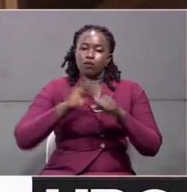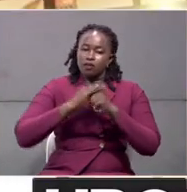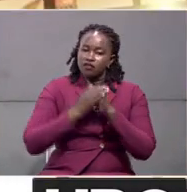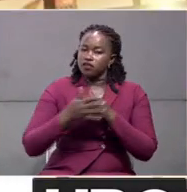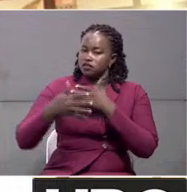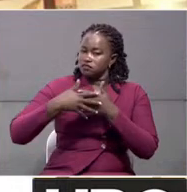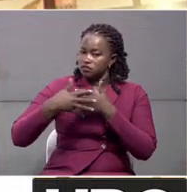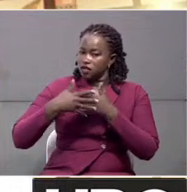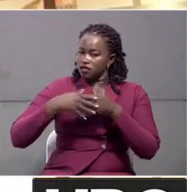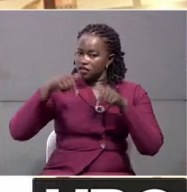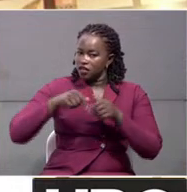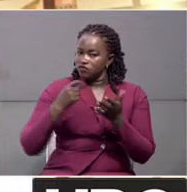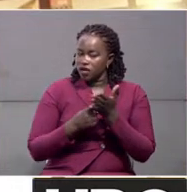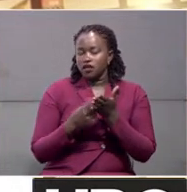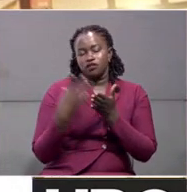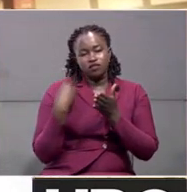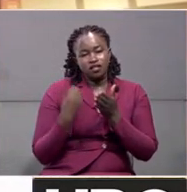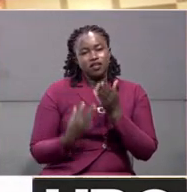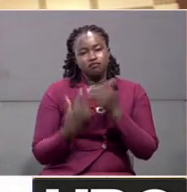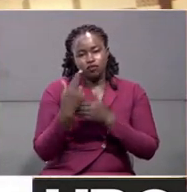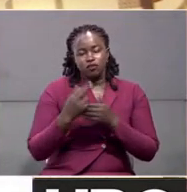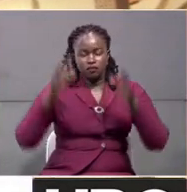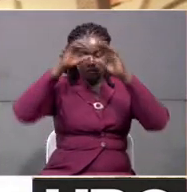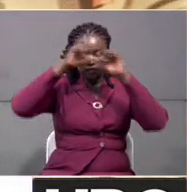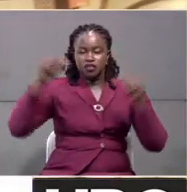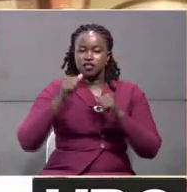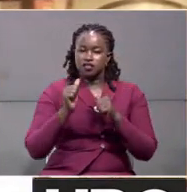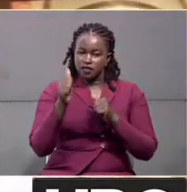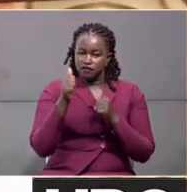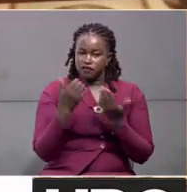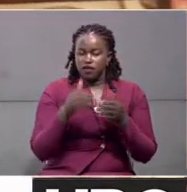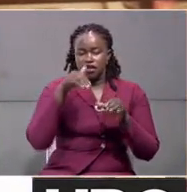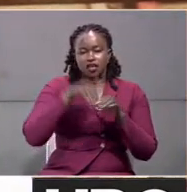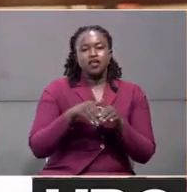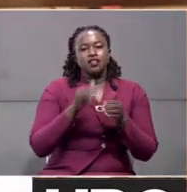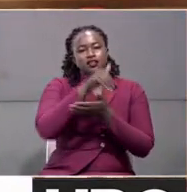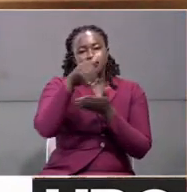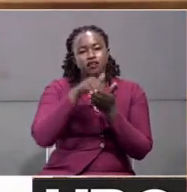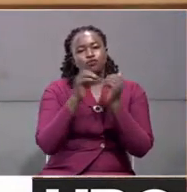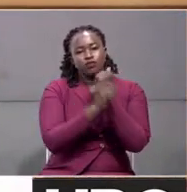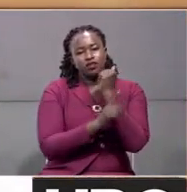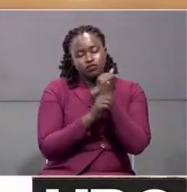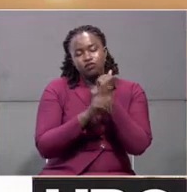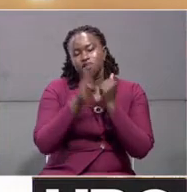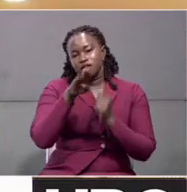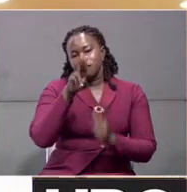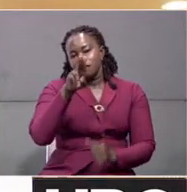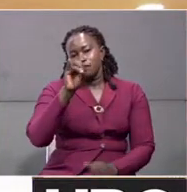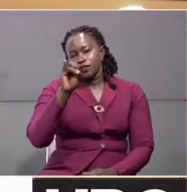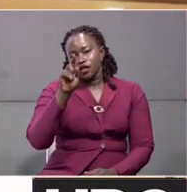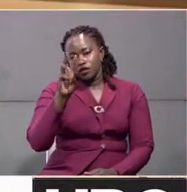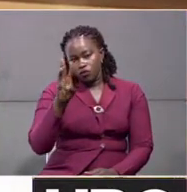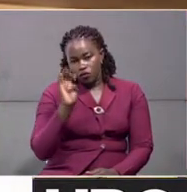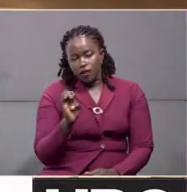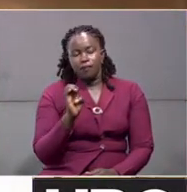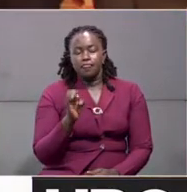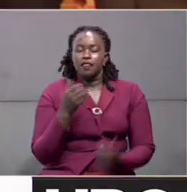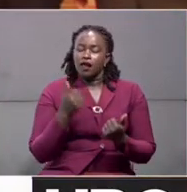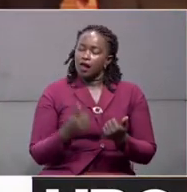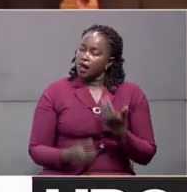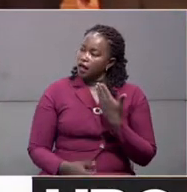plant recently commissioned by the president in the central district of Buikwe. Ashish